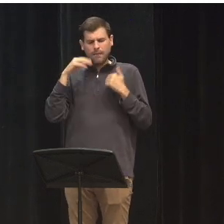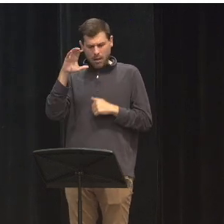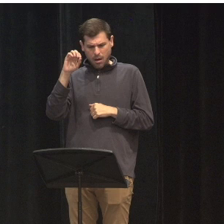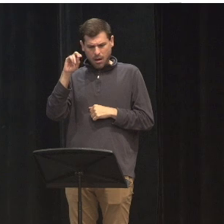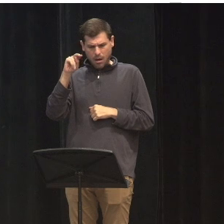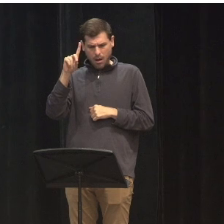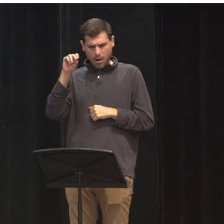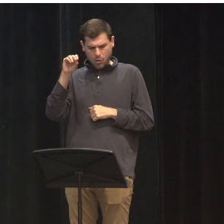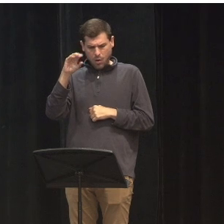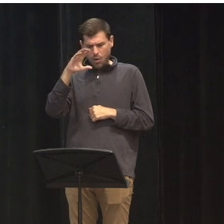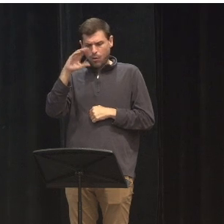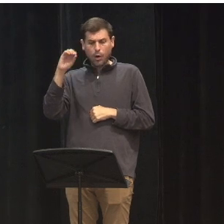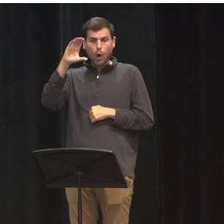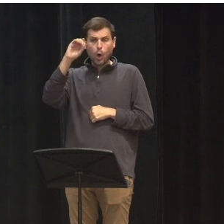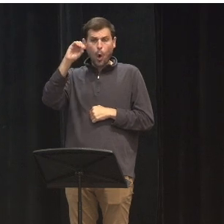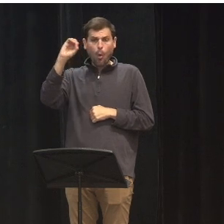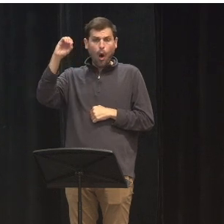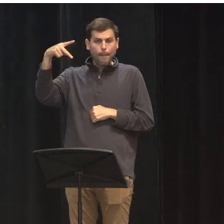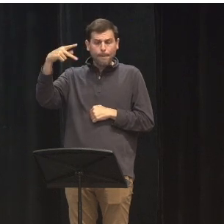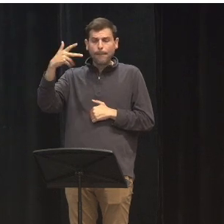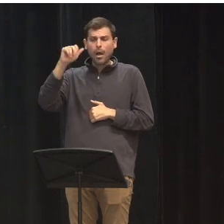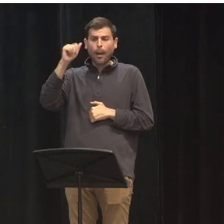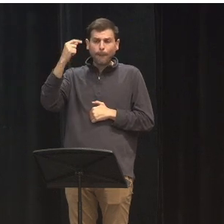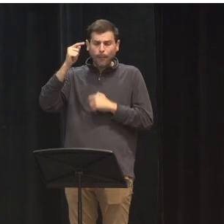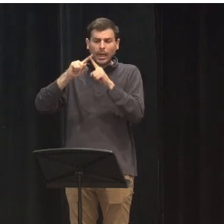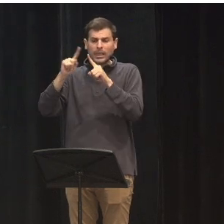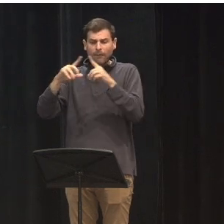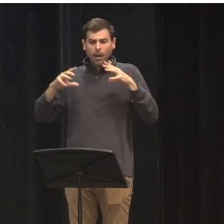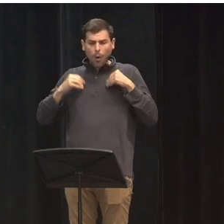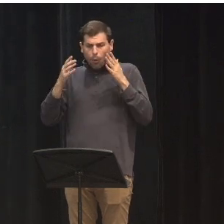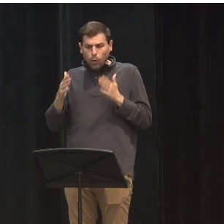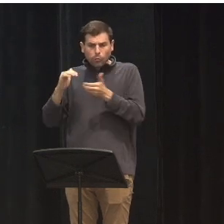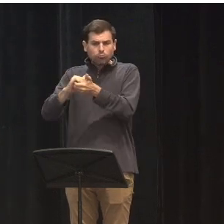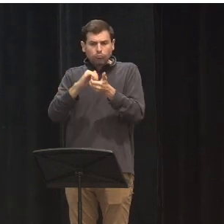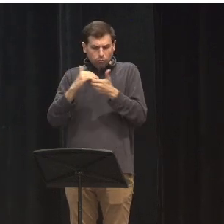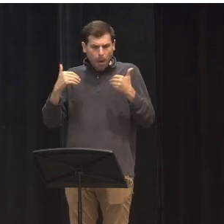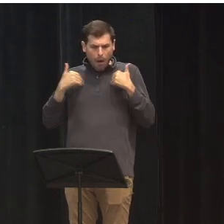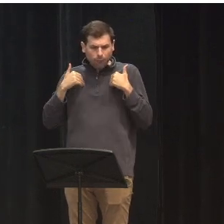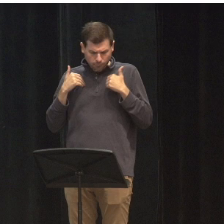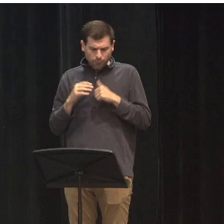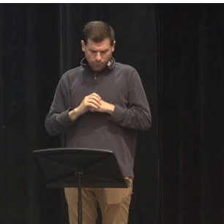co-op. Condominium and co-op being ownership, and rental, of course, being tenancy.